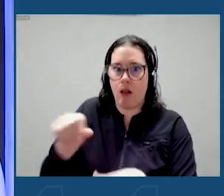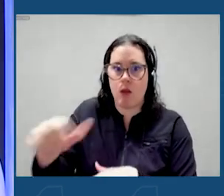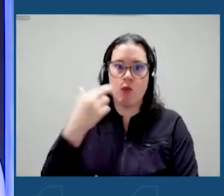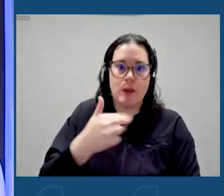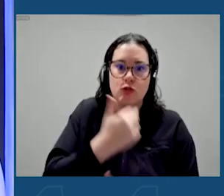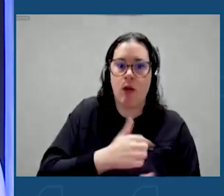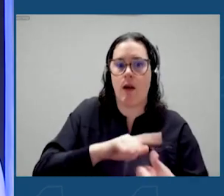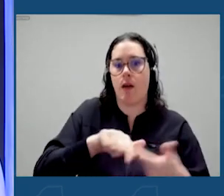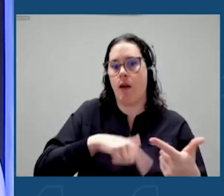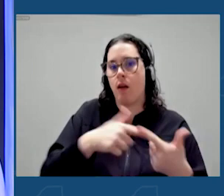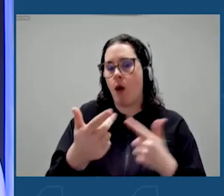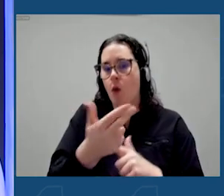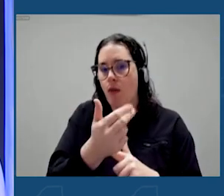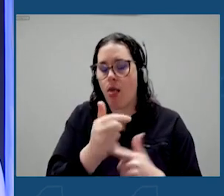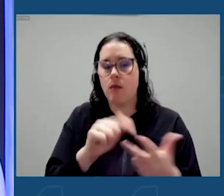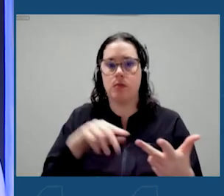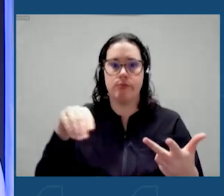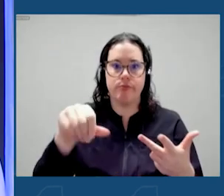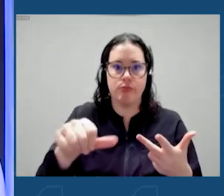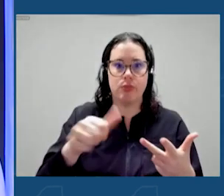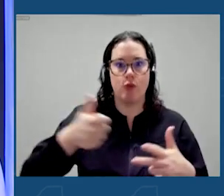hotels, and travelers.